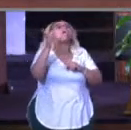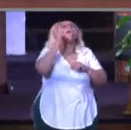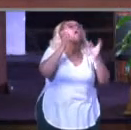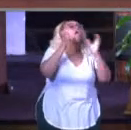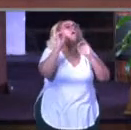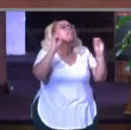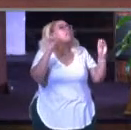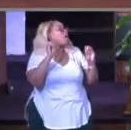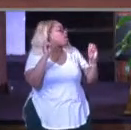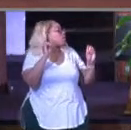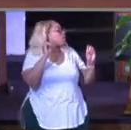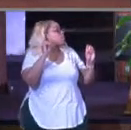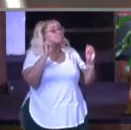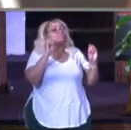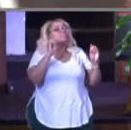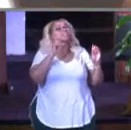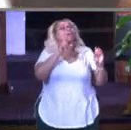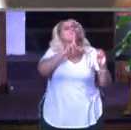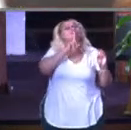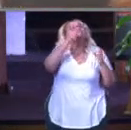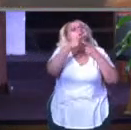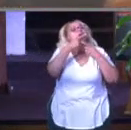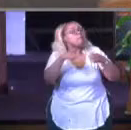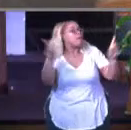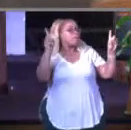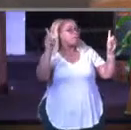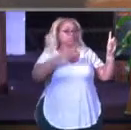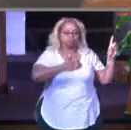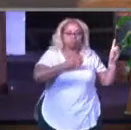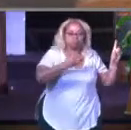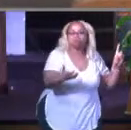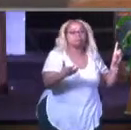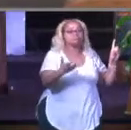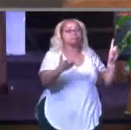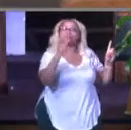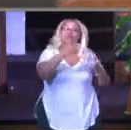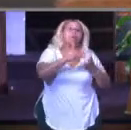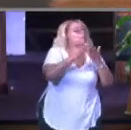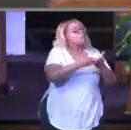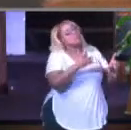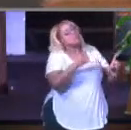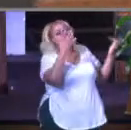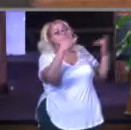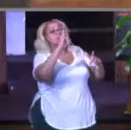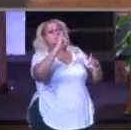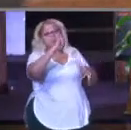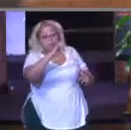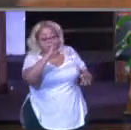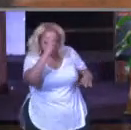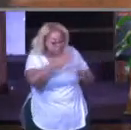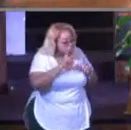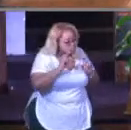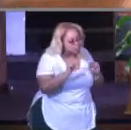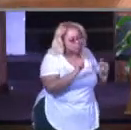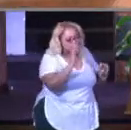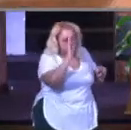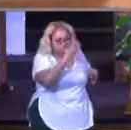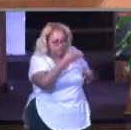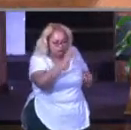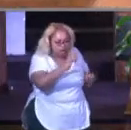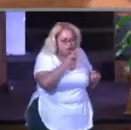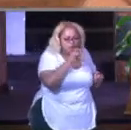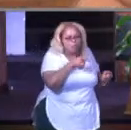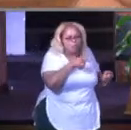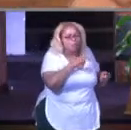don't hear it. It's not a real public confession. Y'all on the boat, storm going on, he must be the Son of God. He must be the Son of God.